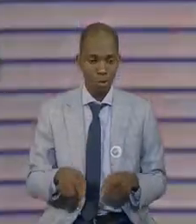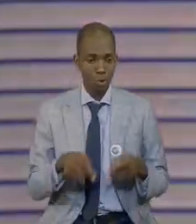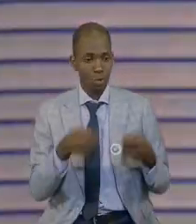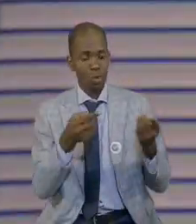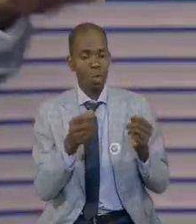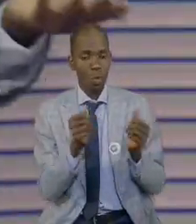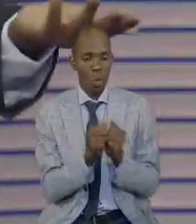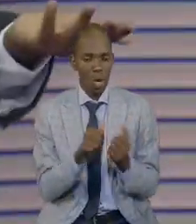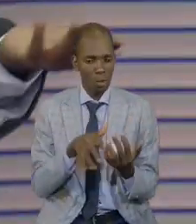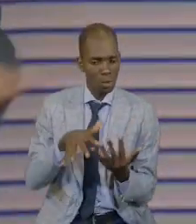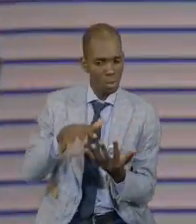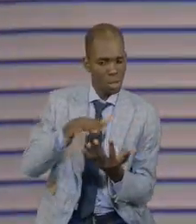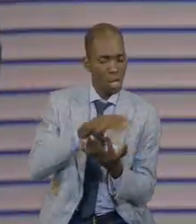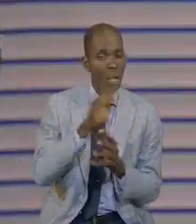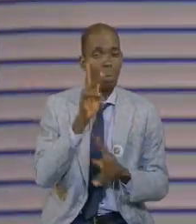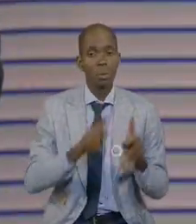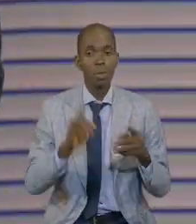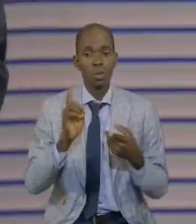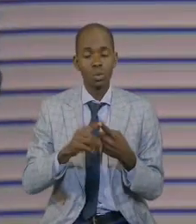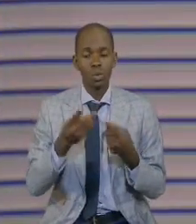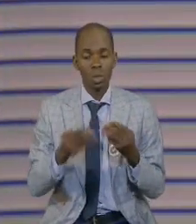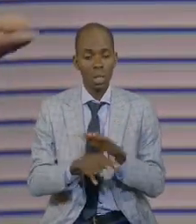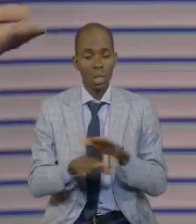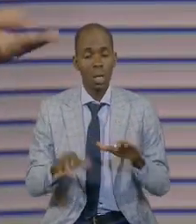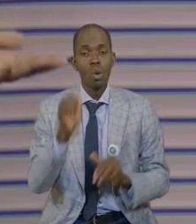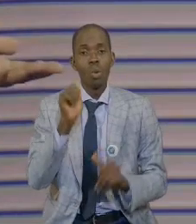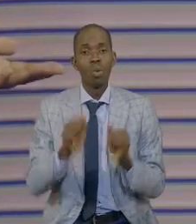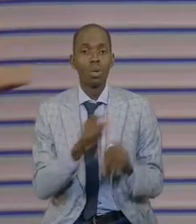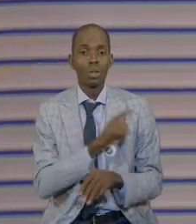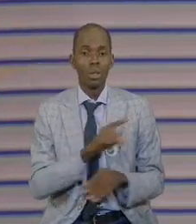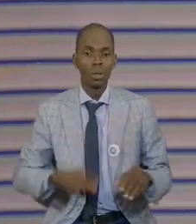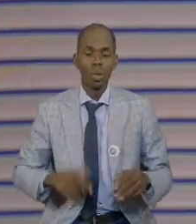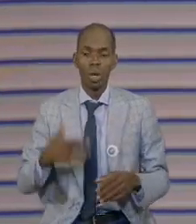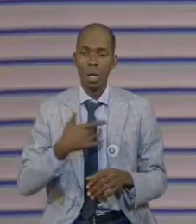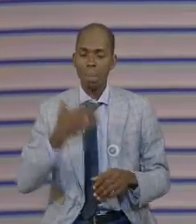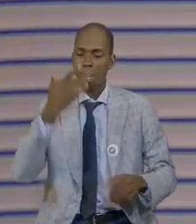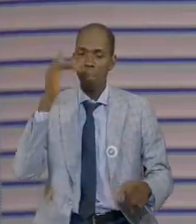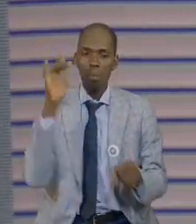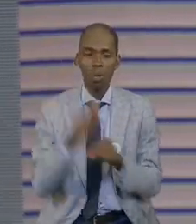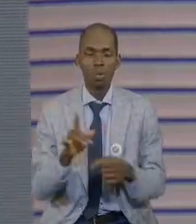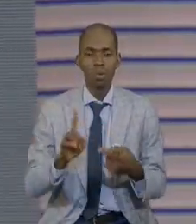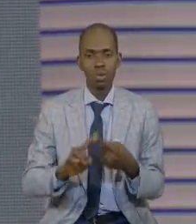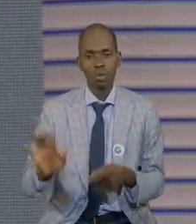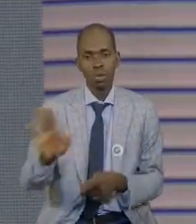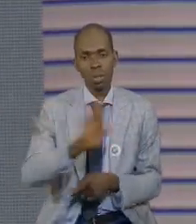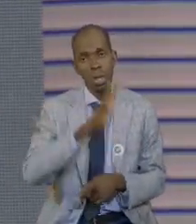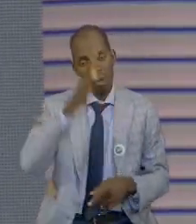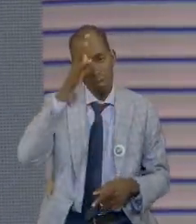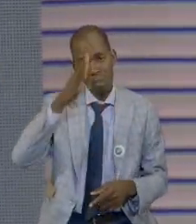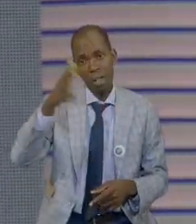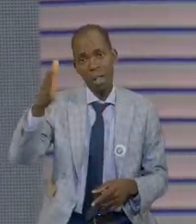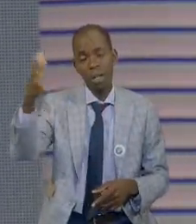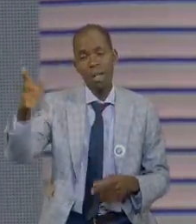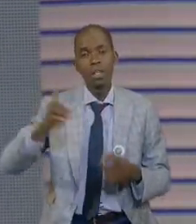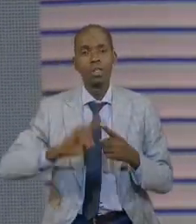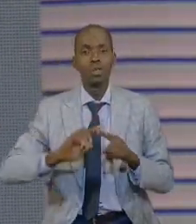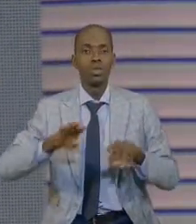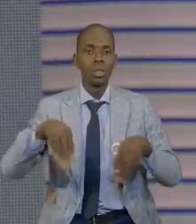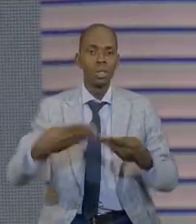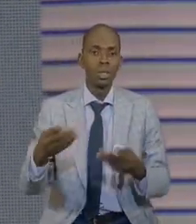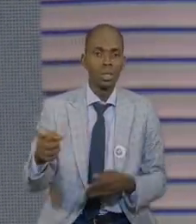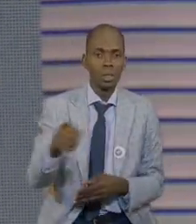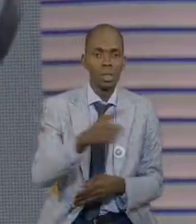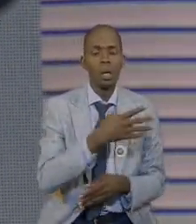the land which the Lord has sworn unto their fathers to give them and thou shall